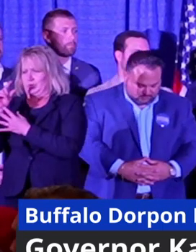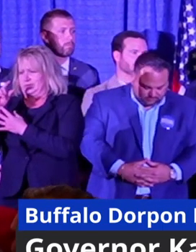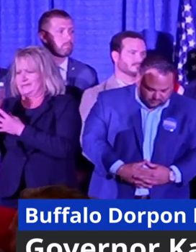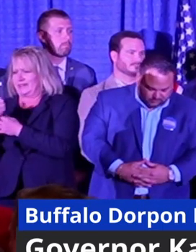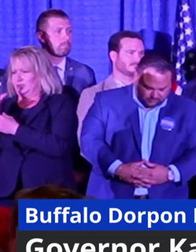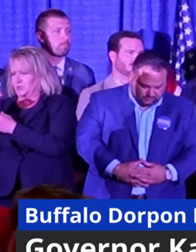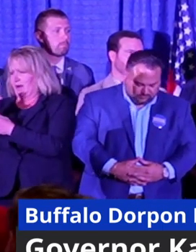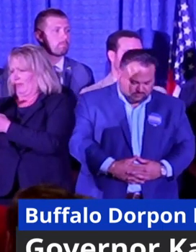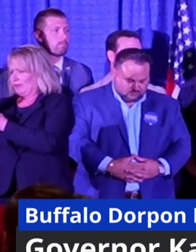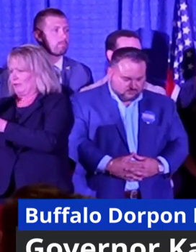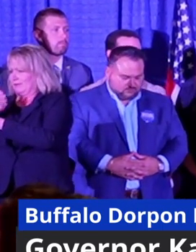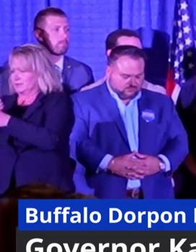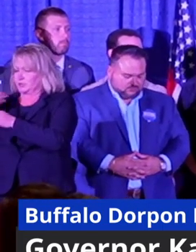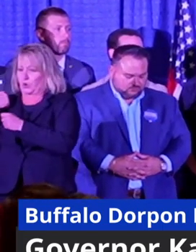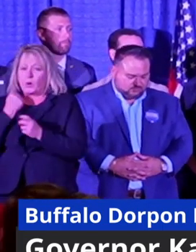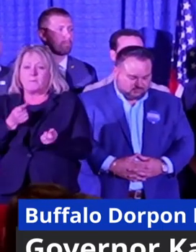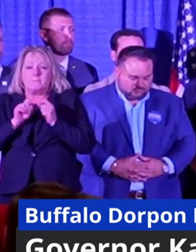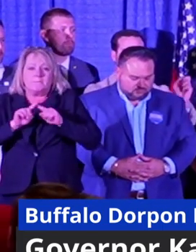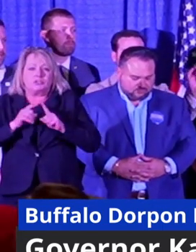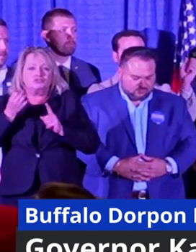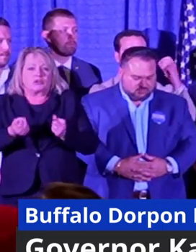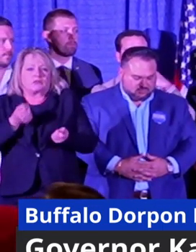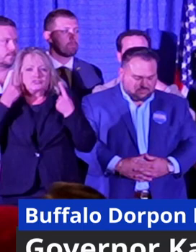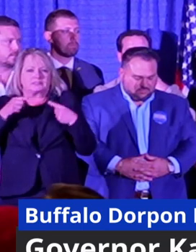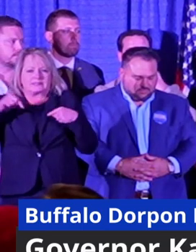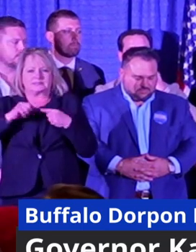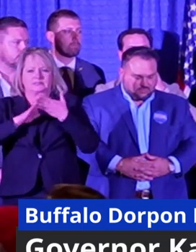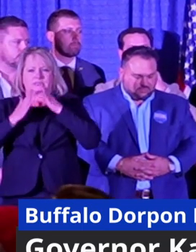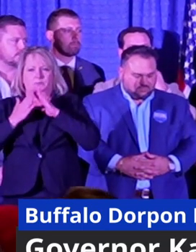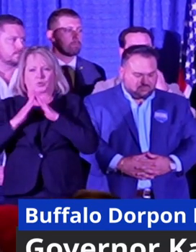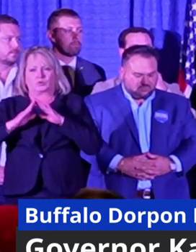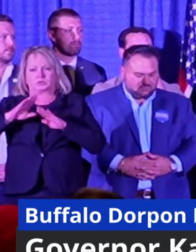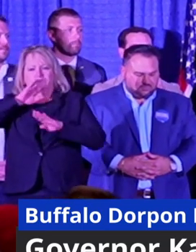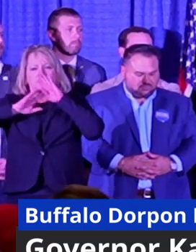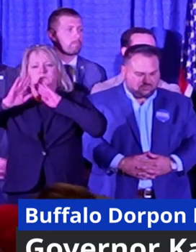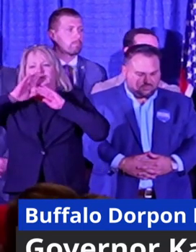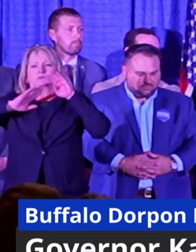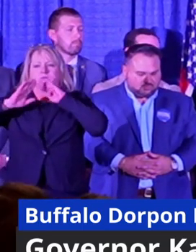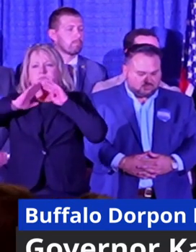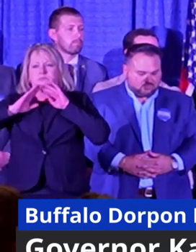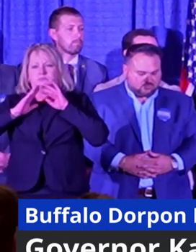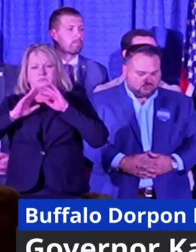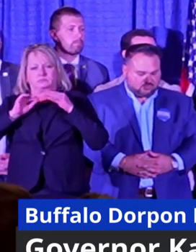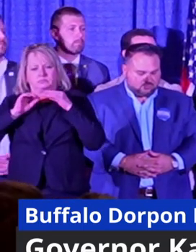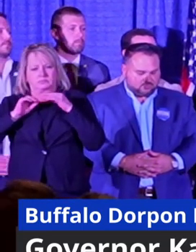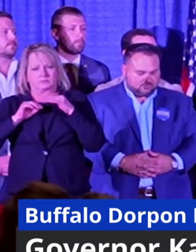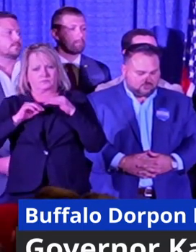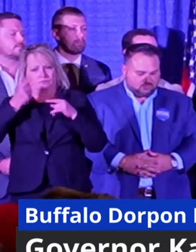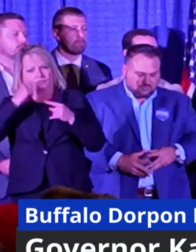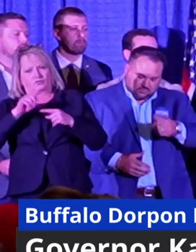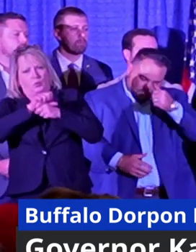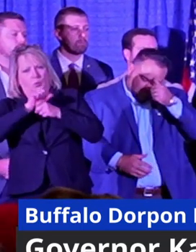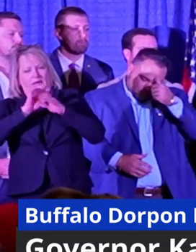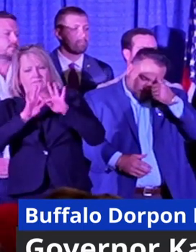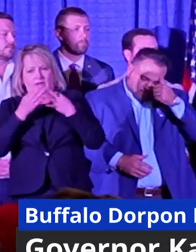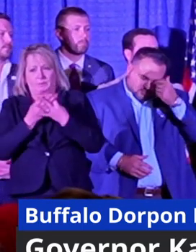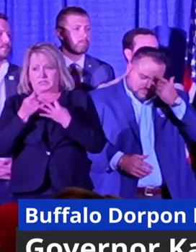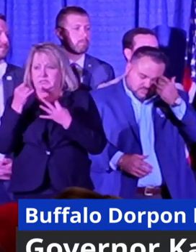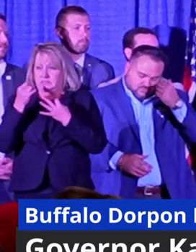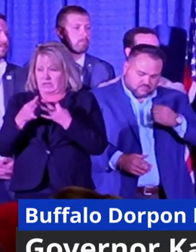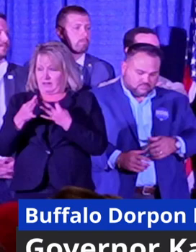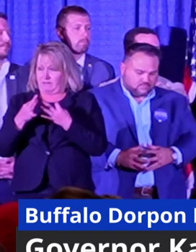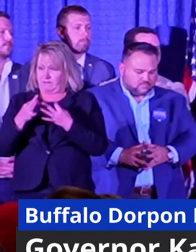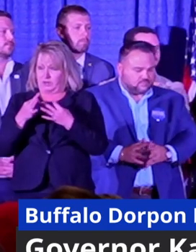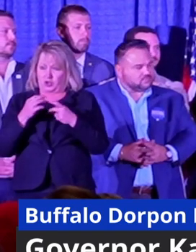went through. She understands the pain that working families face. And when you're in a fight and